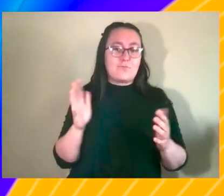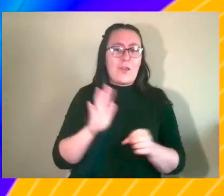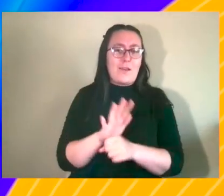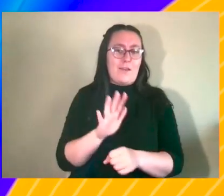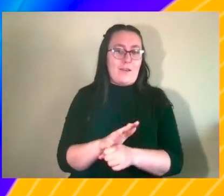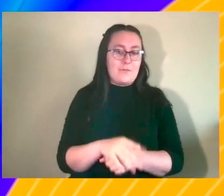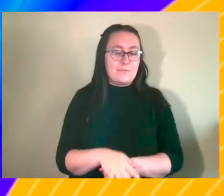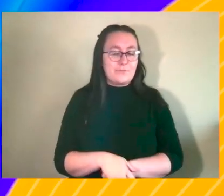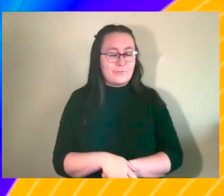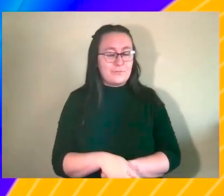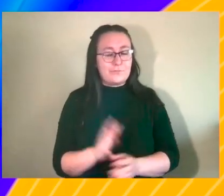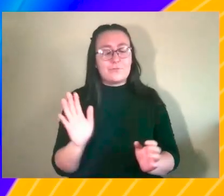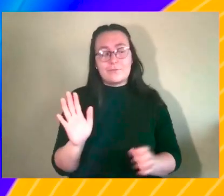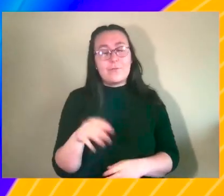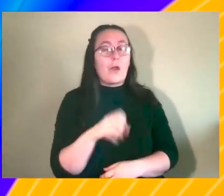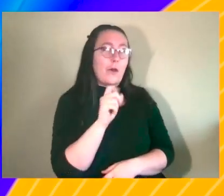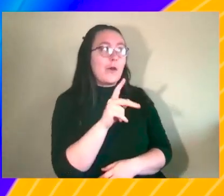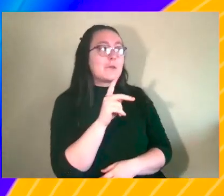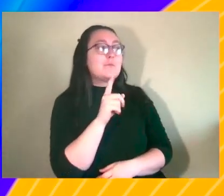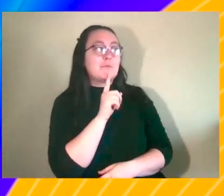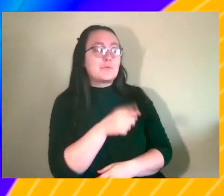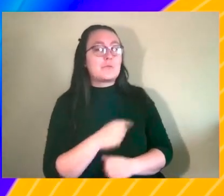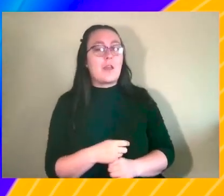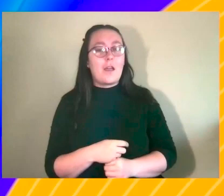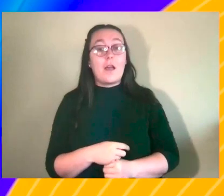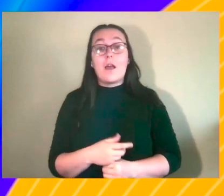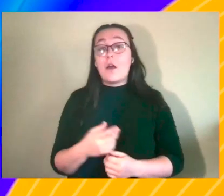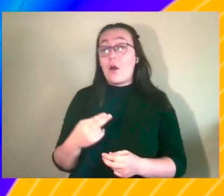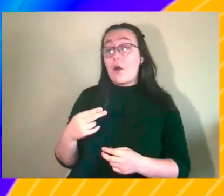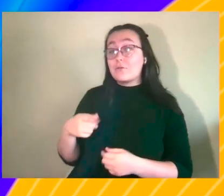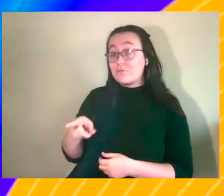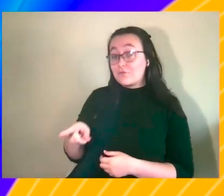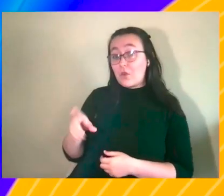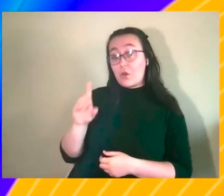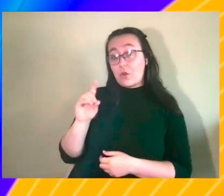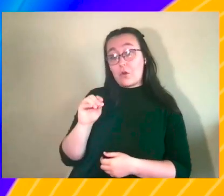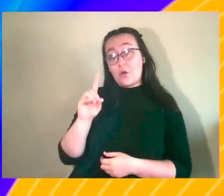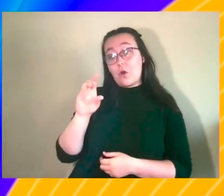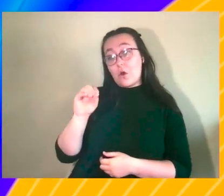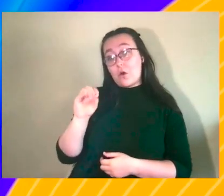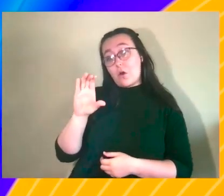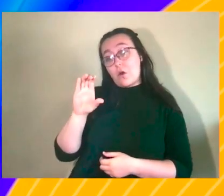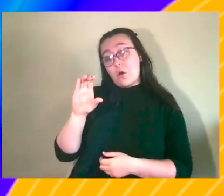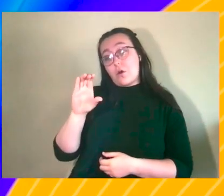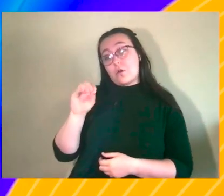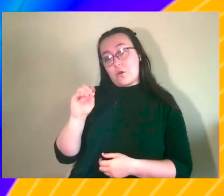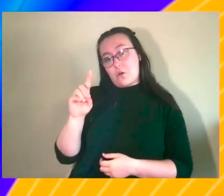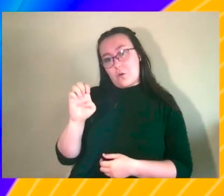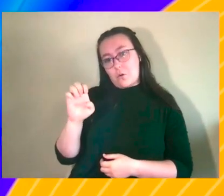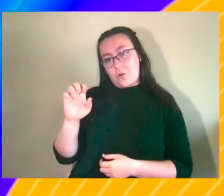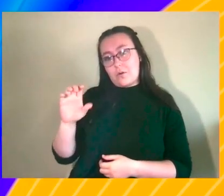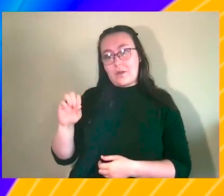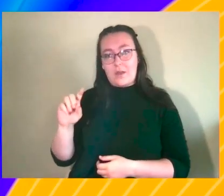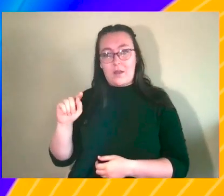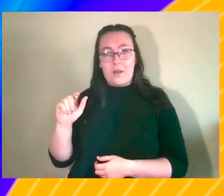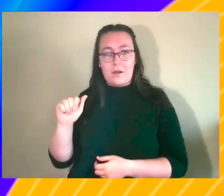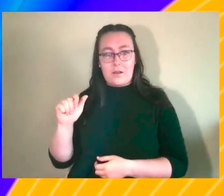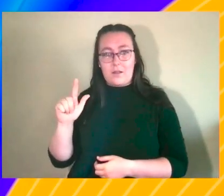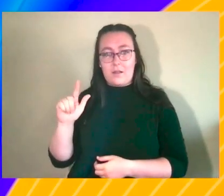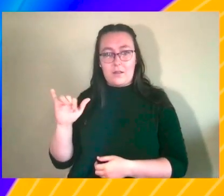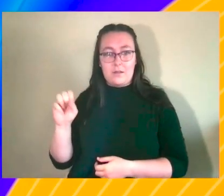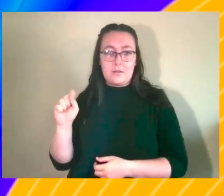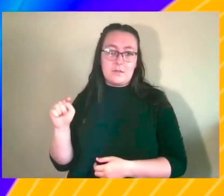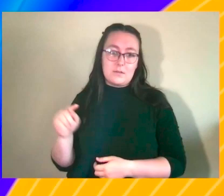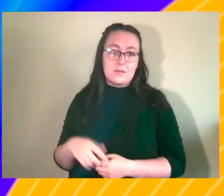But let's talk about CodeCatalyst. And let's start with Harry. You guys want to introduce yourself? Yeah, sure. My name is Harry Maurer. I'm the